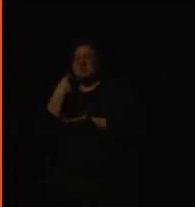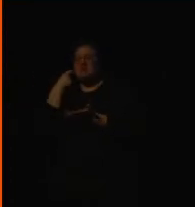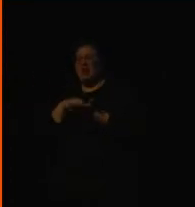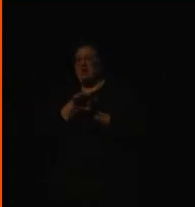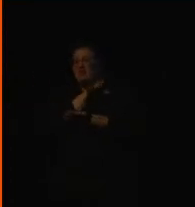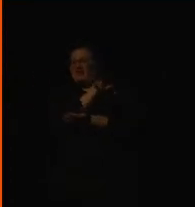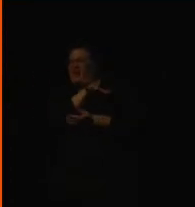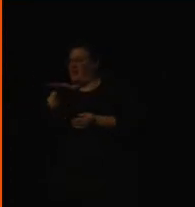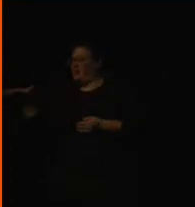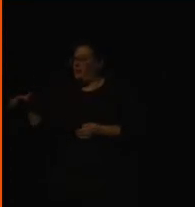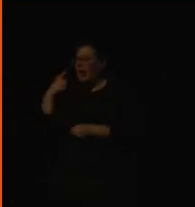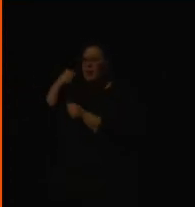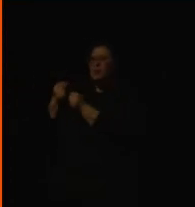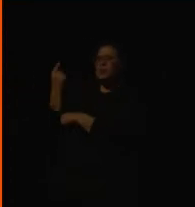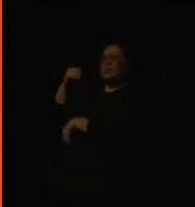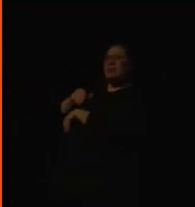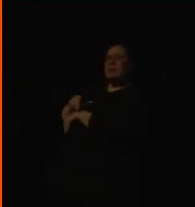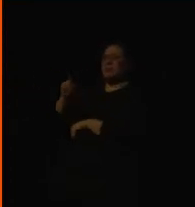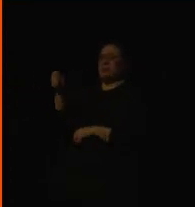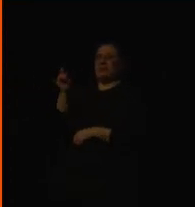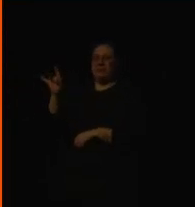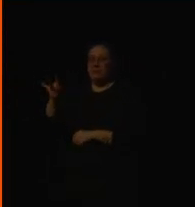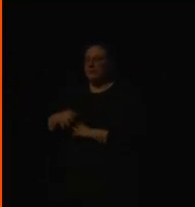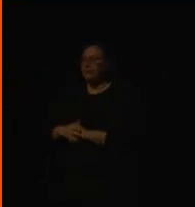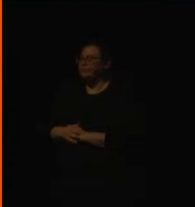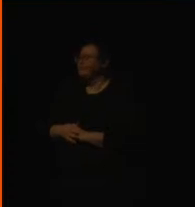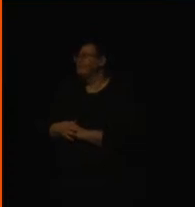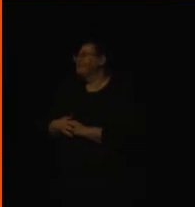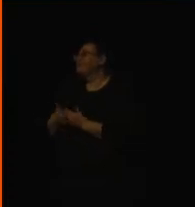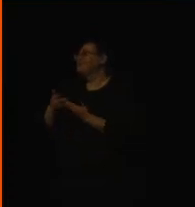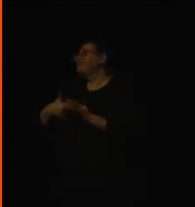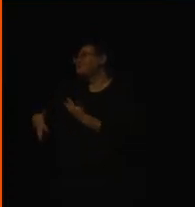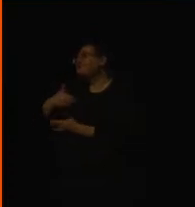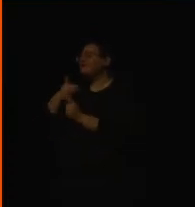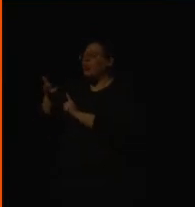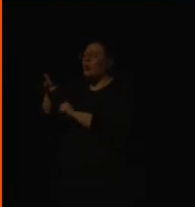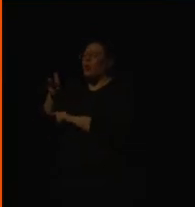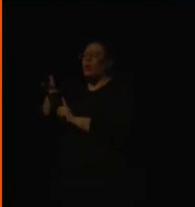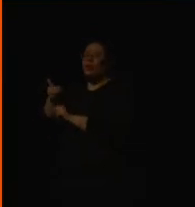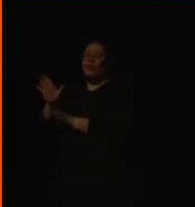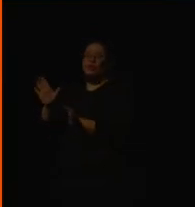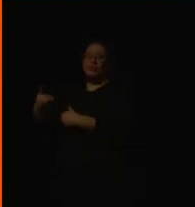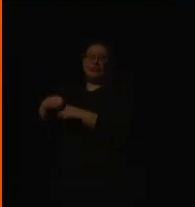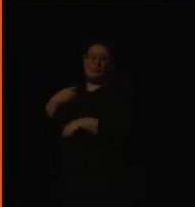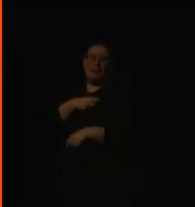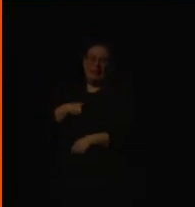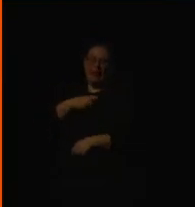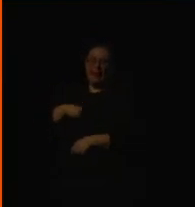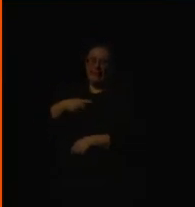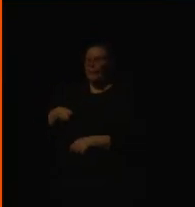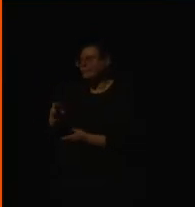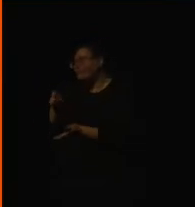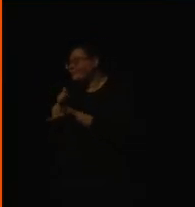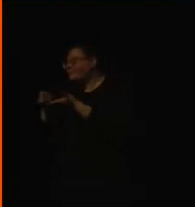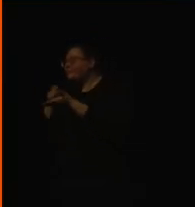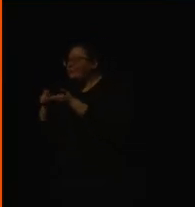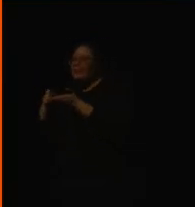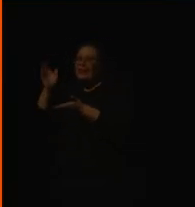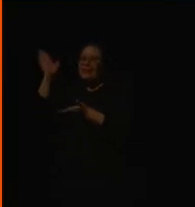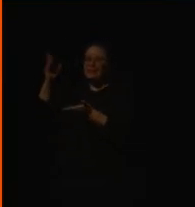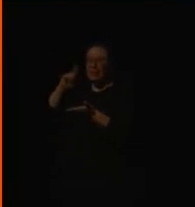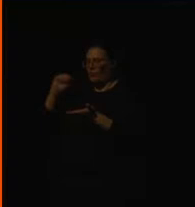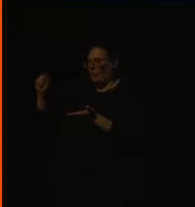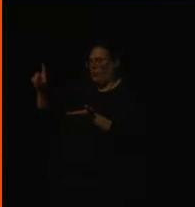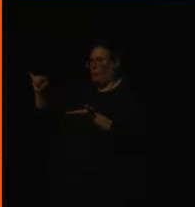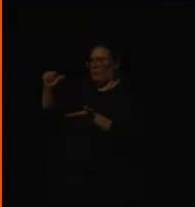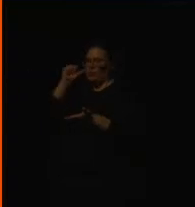recall late one night in 2018, hanging out in a hotel room in Minneapolis, working on a speech Ady would deliver the next day to